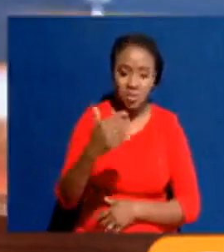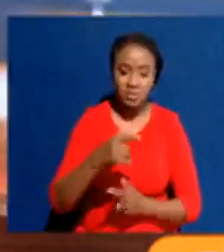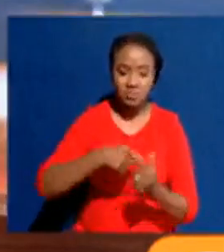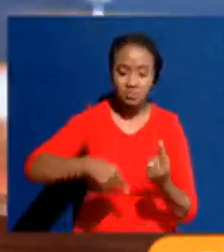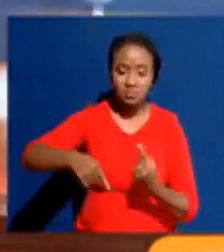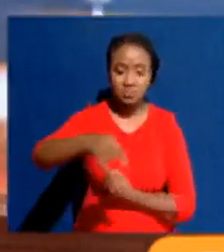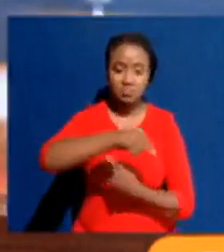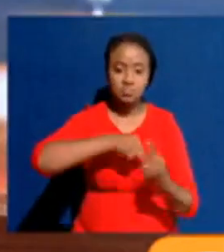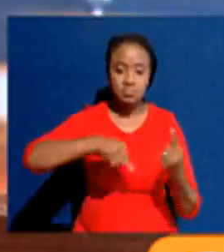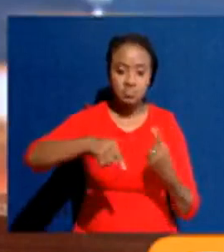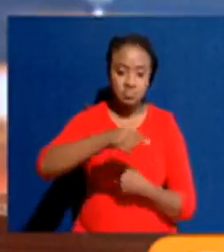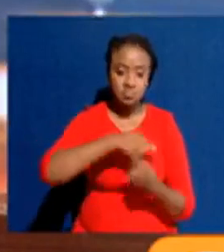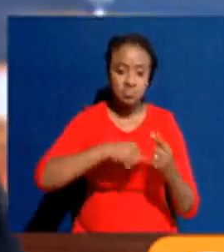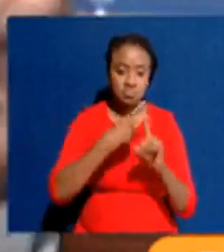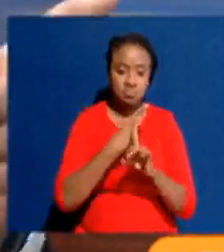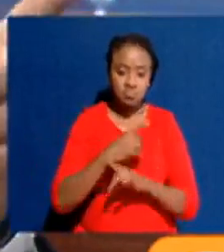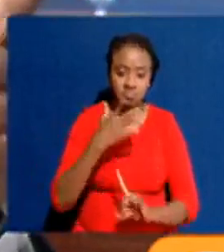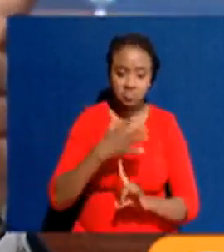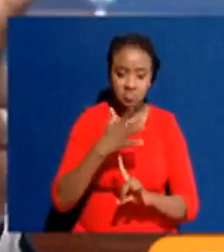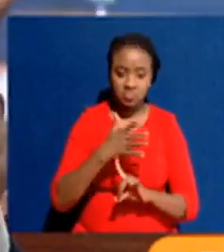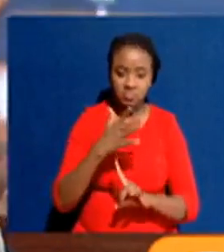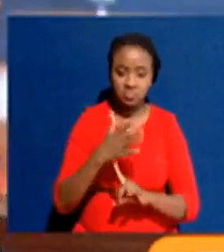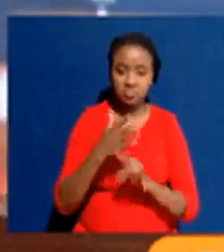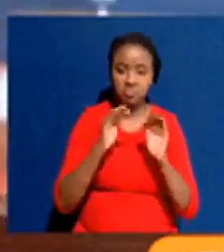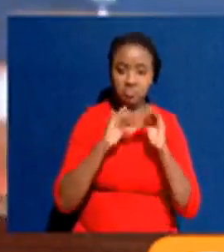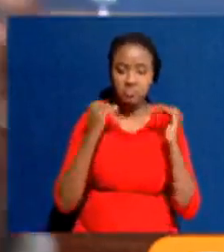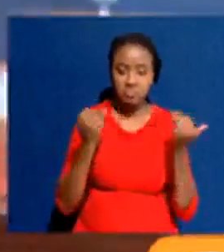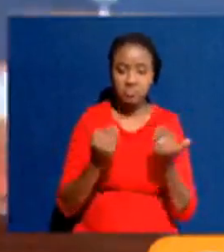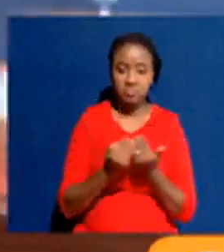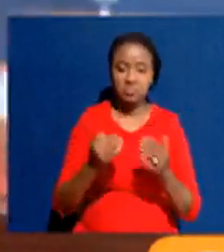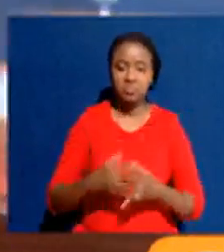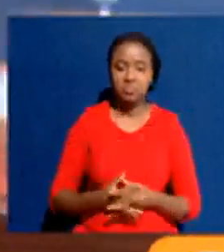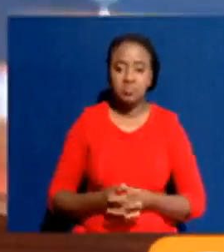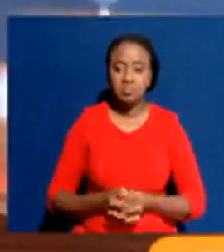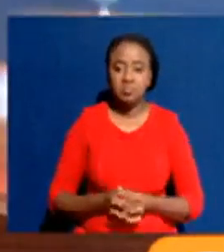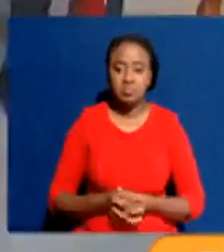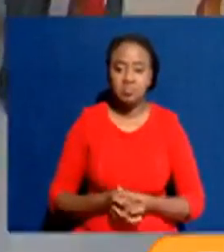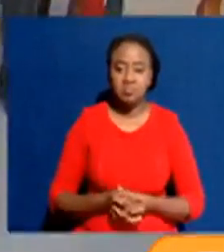around emerging technologies in the globe for the many years to come.